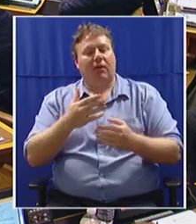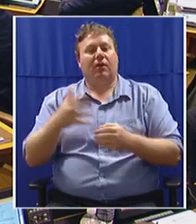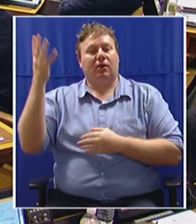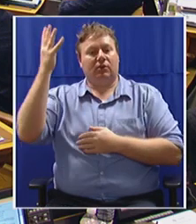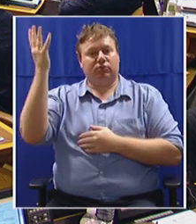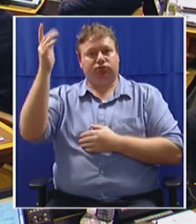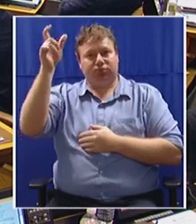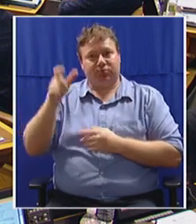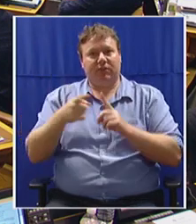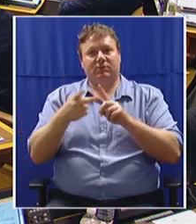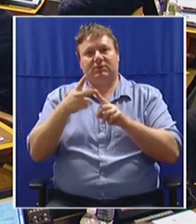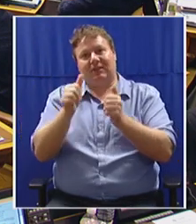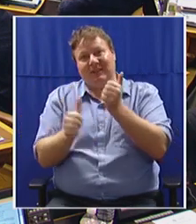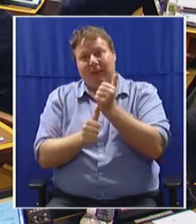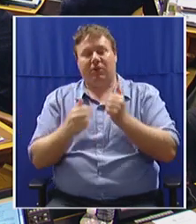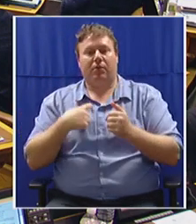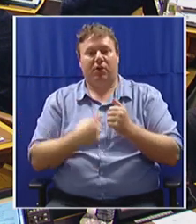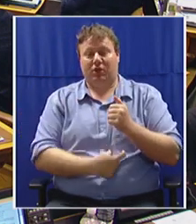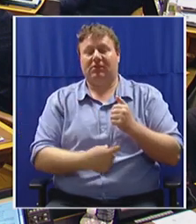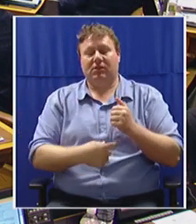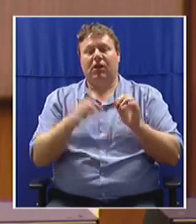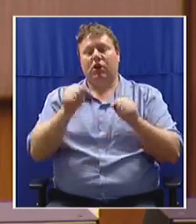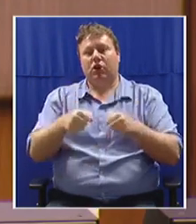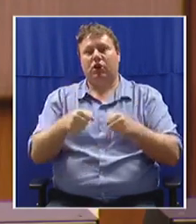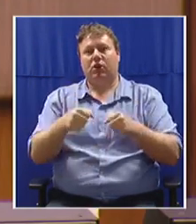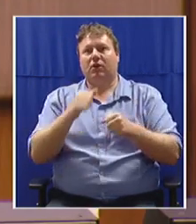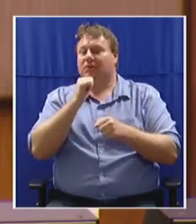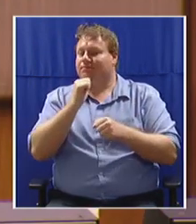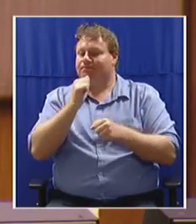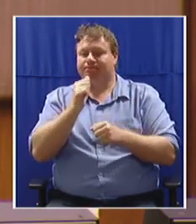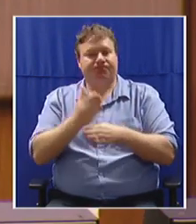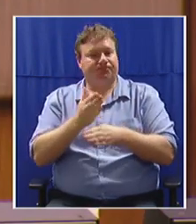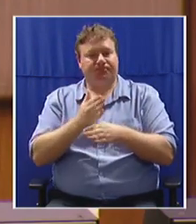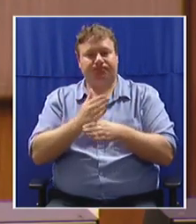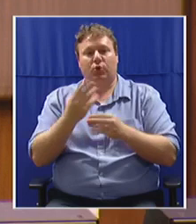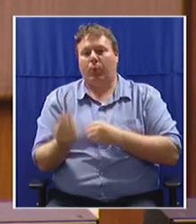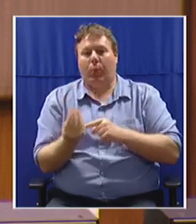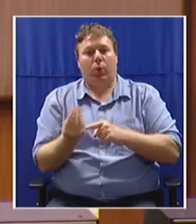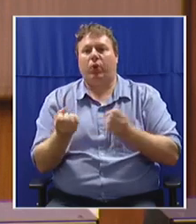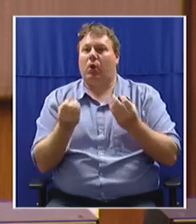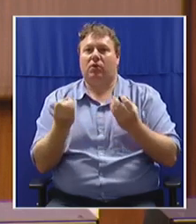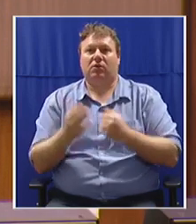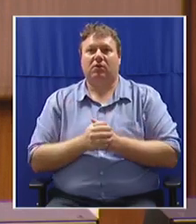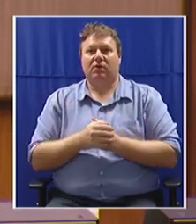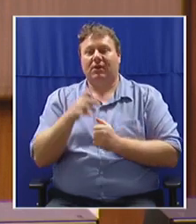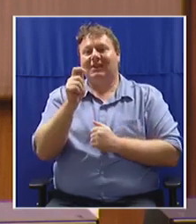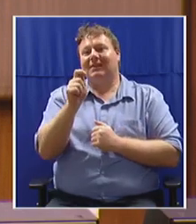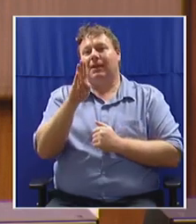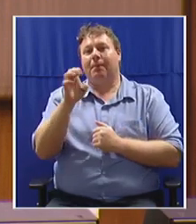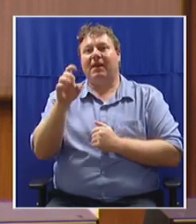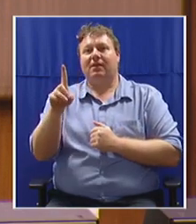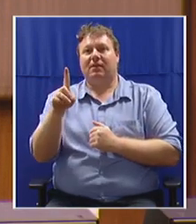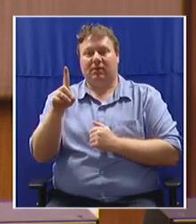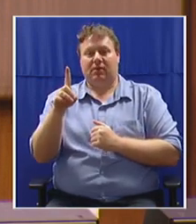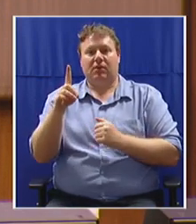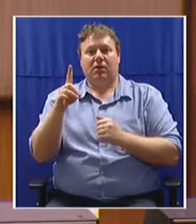we do agree that there is very high unemployment rate, particularly amongst the youth. The TVET colleges have a pass rate of 1 in